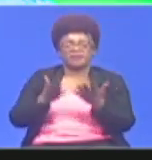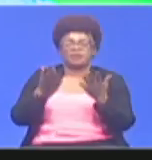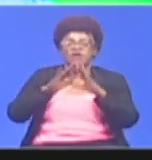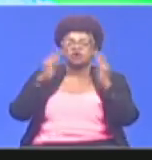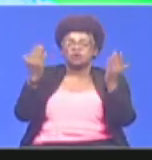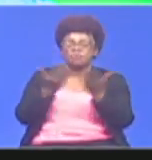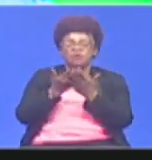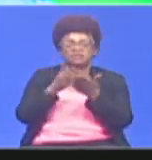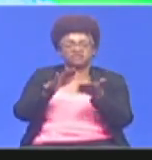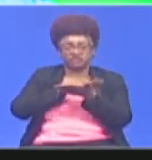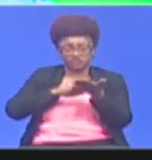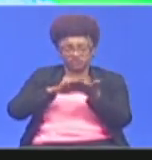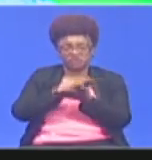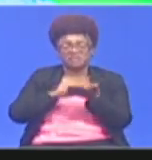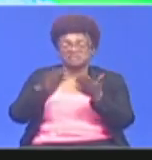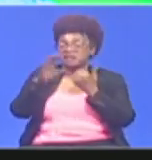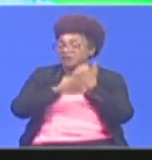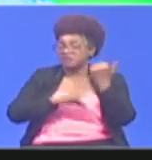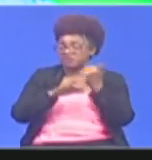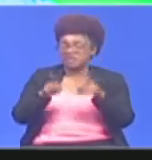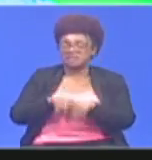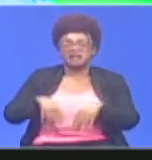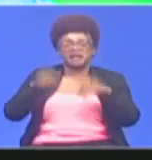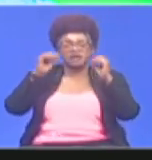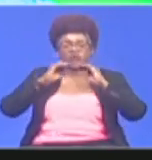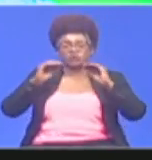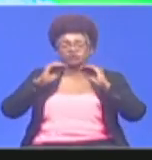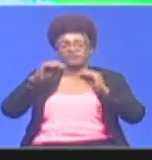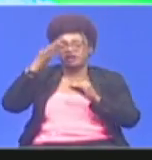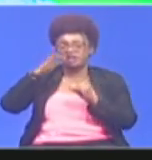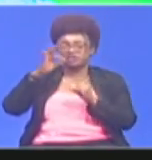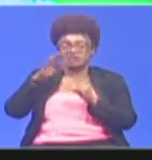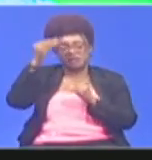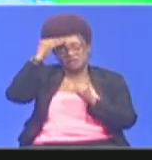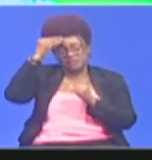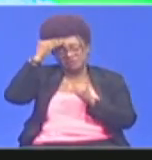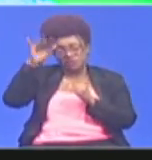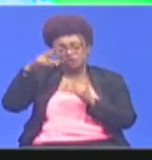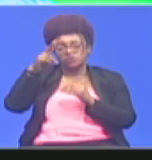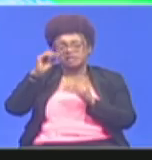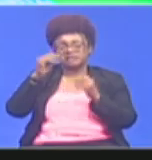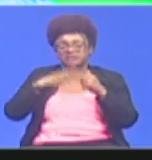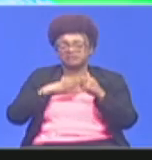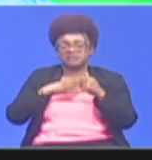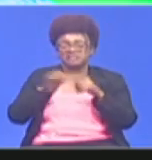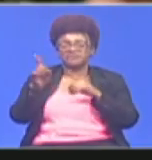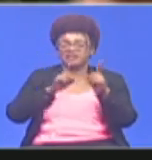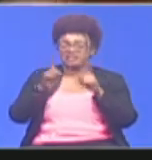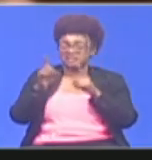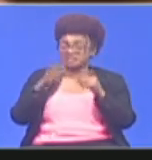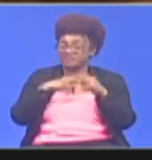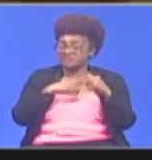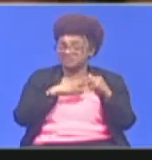stage. Serevi is in the country as a head coach of the Russian Academy for the 2019 Safari Sevens.